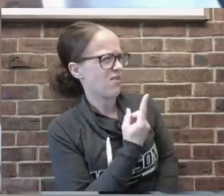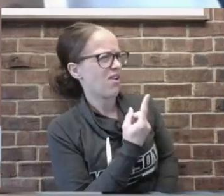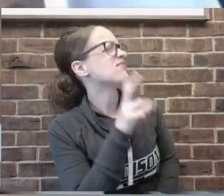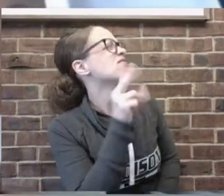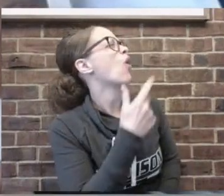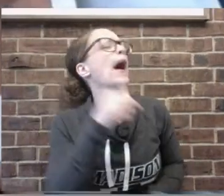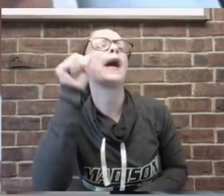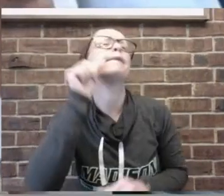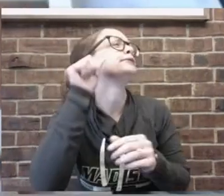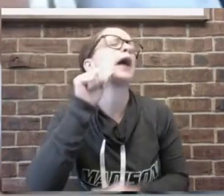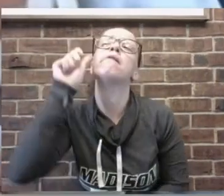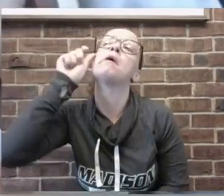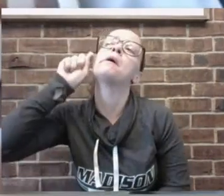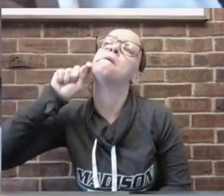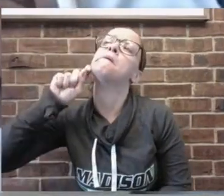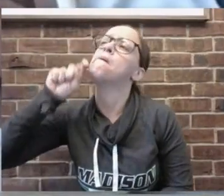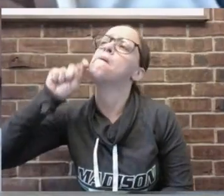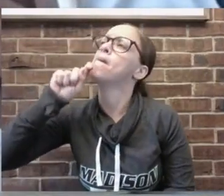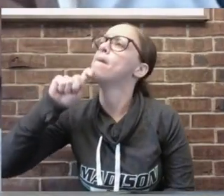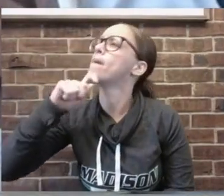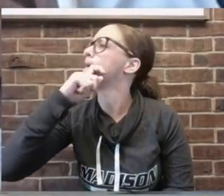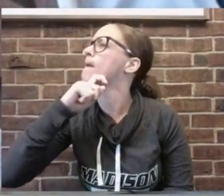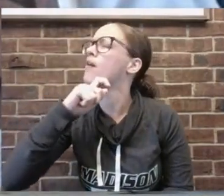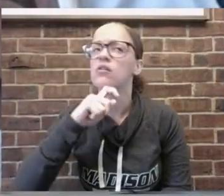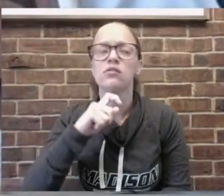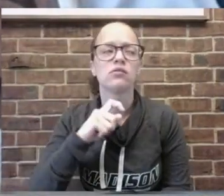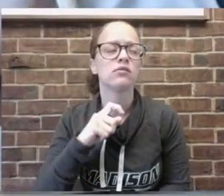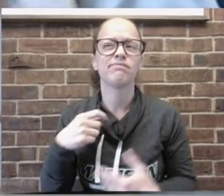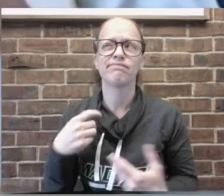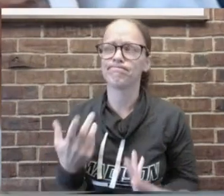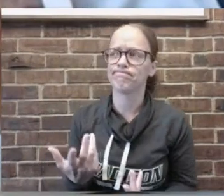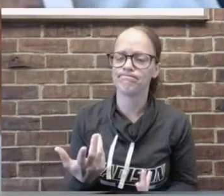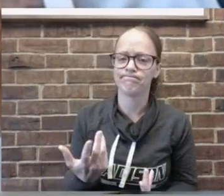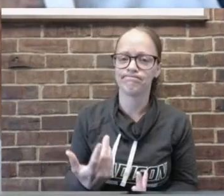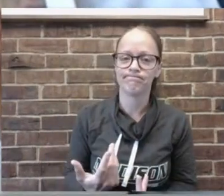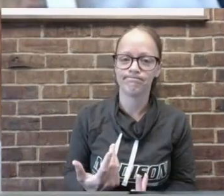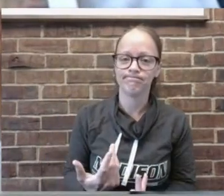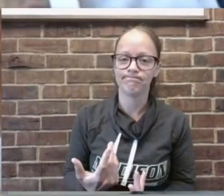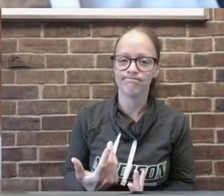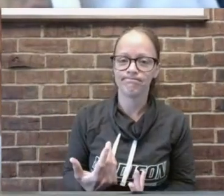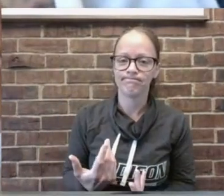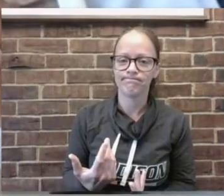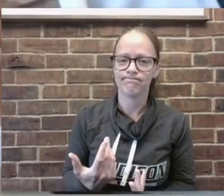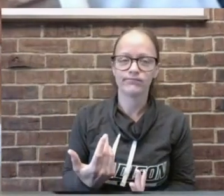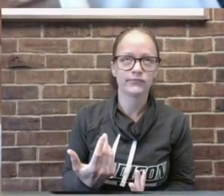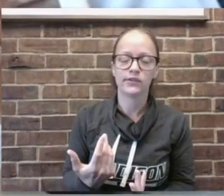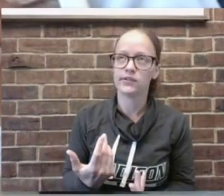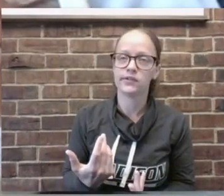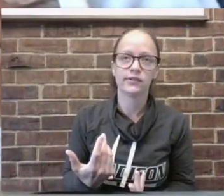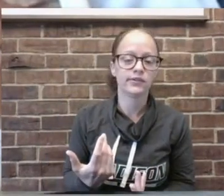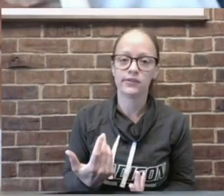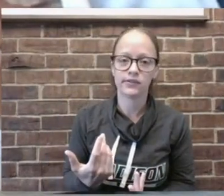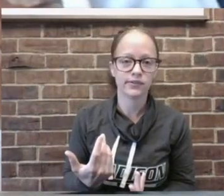hairs on my chinny chin chin I had just